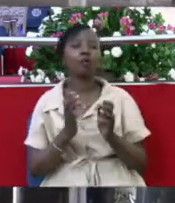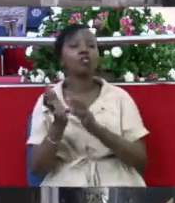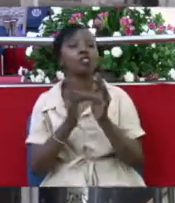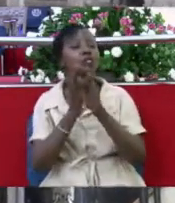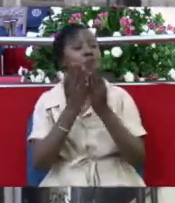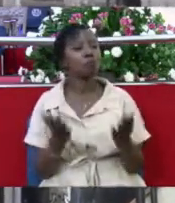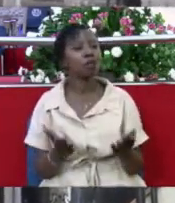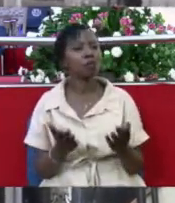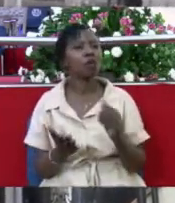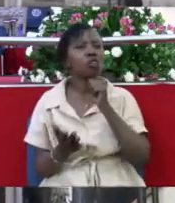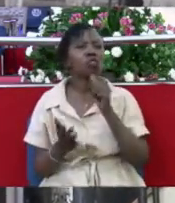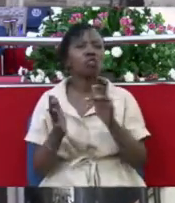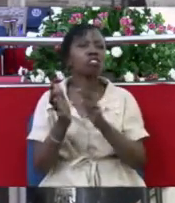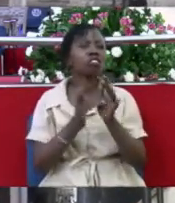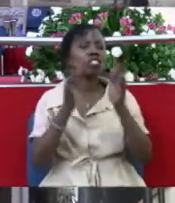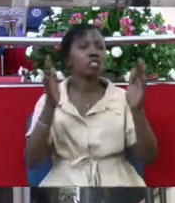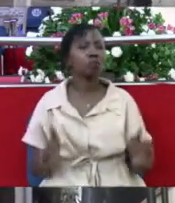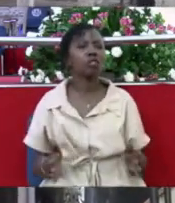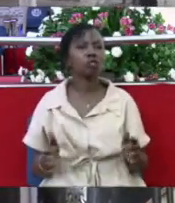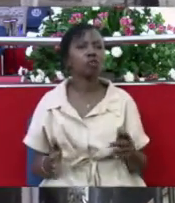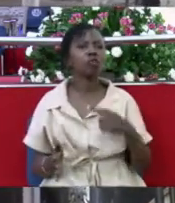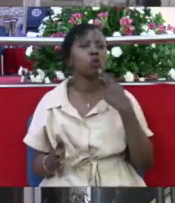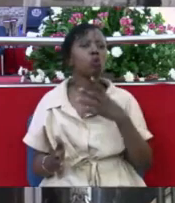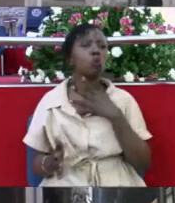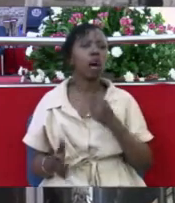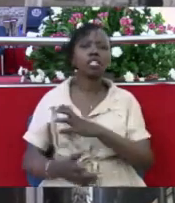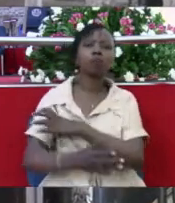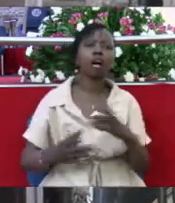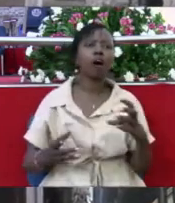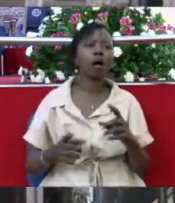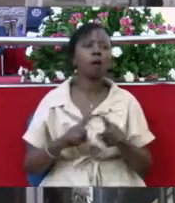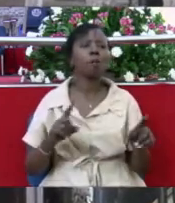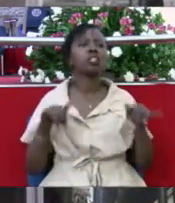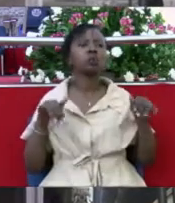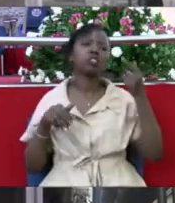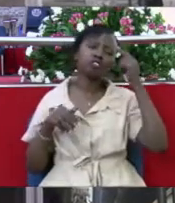be Christians who want to have power but we wait on Sunday for it to be broken down to us.